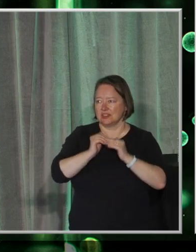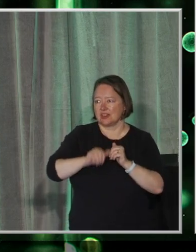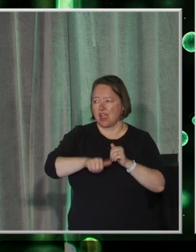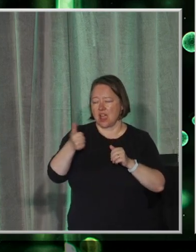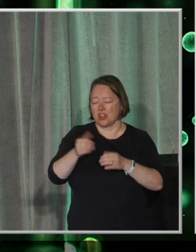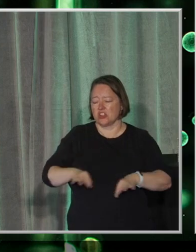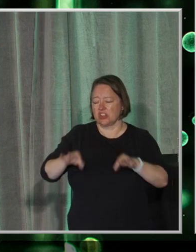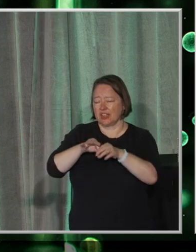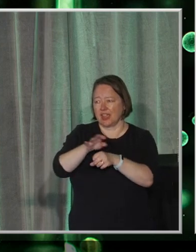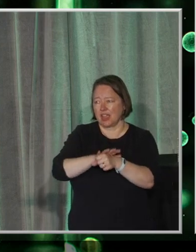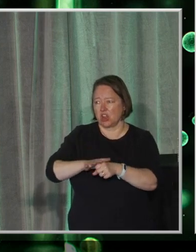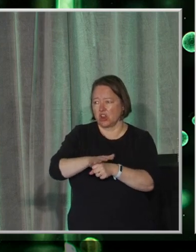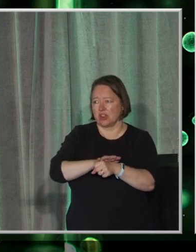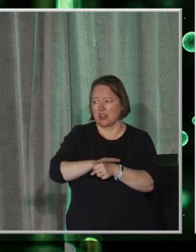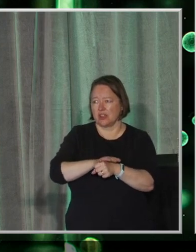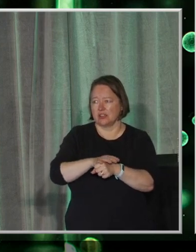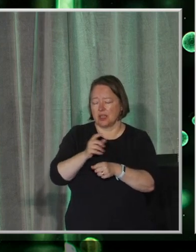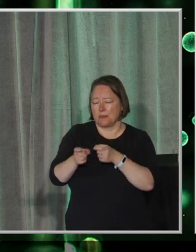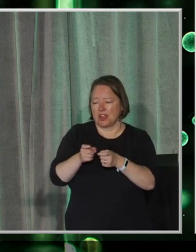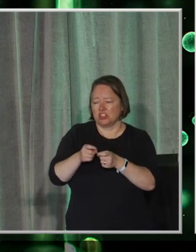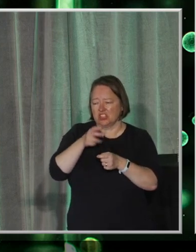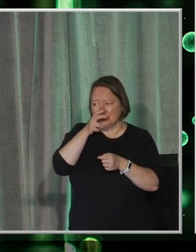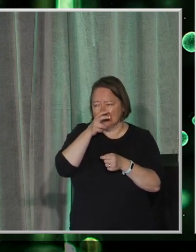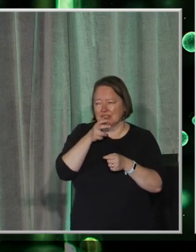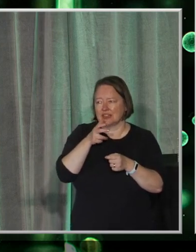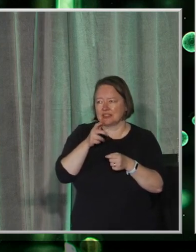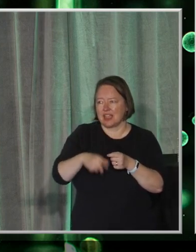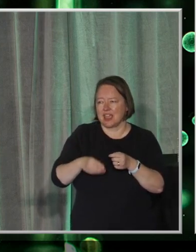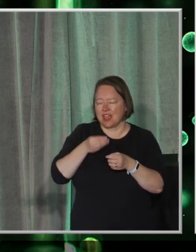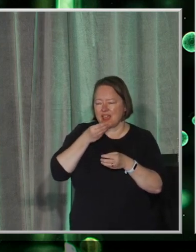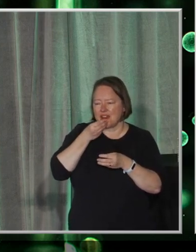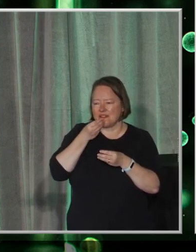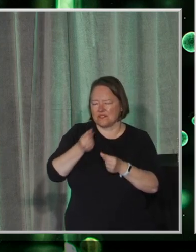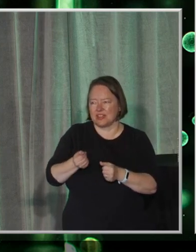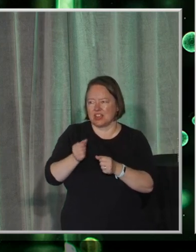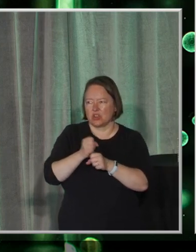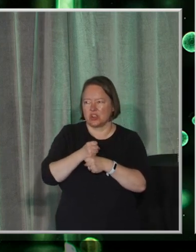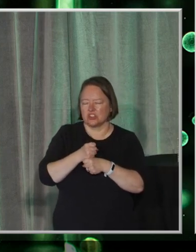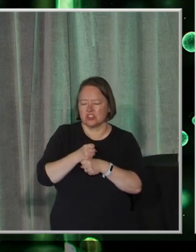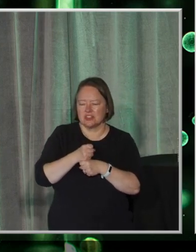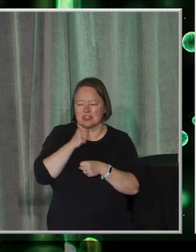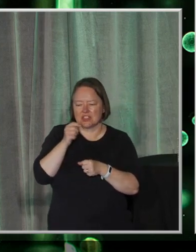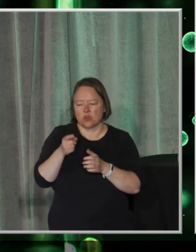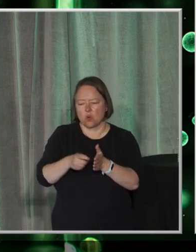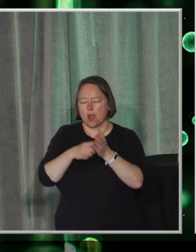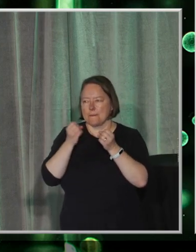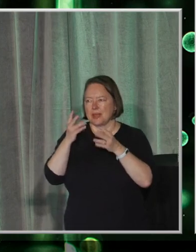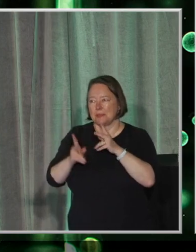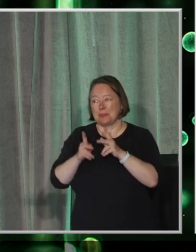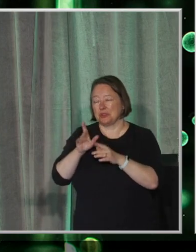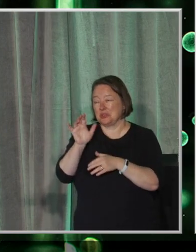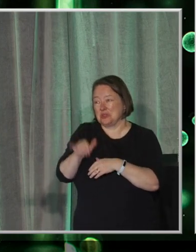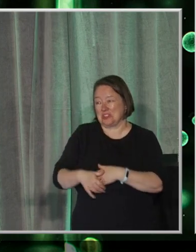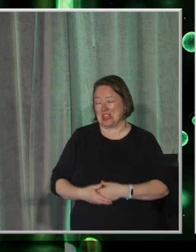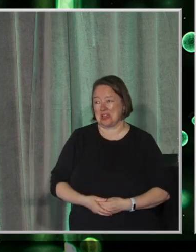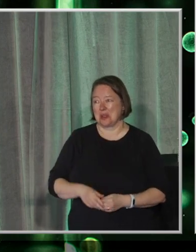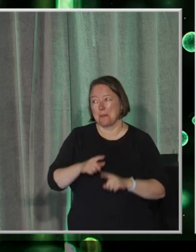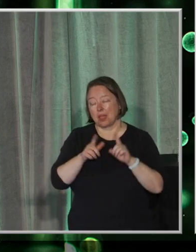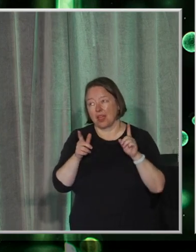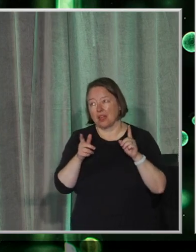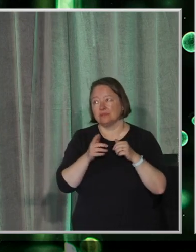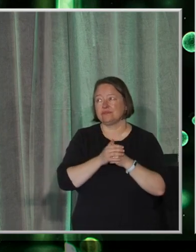areas, managing the insects and feeds creation, does not require many people to do it.